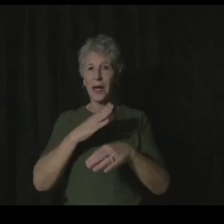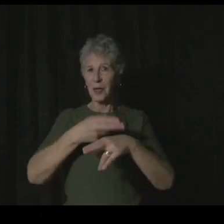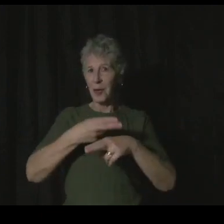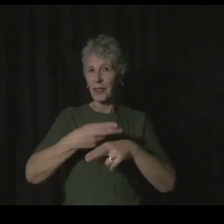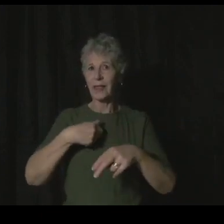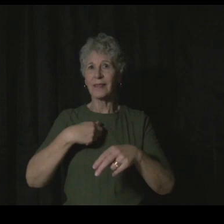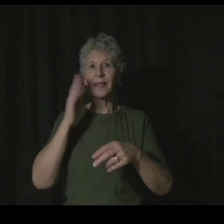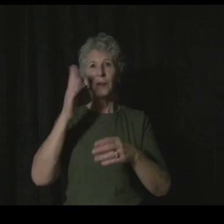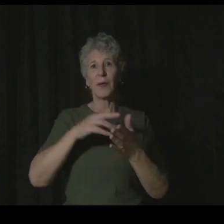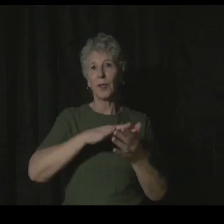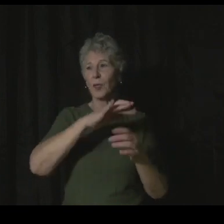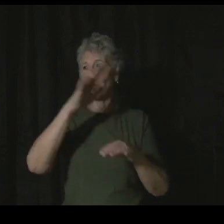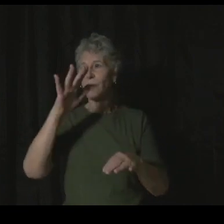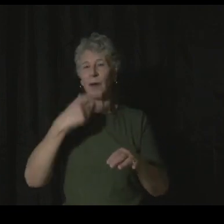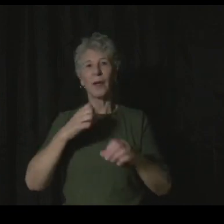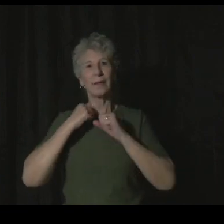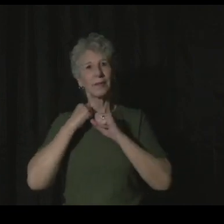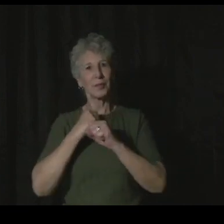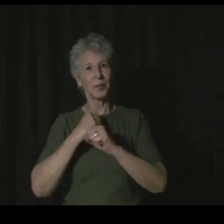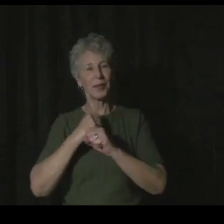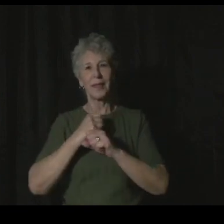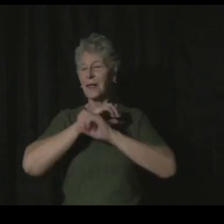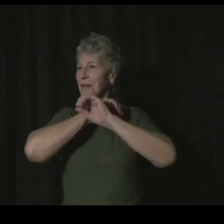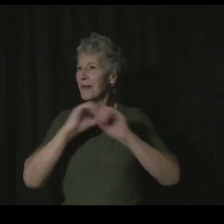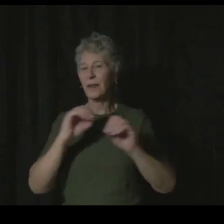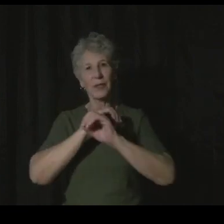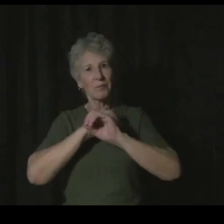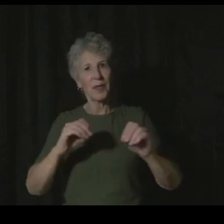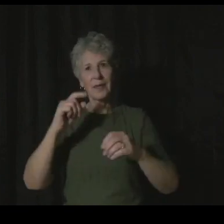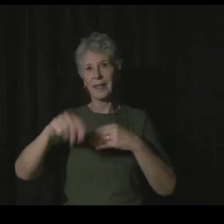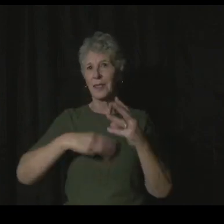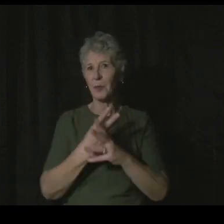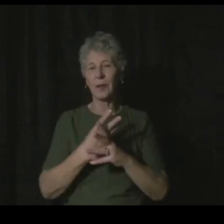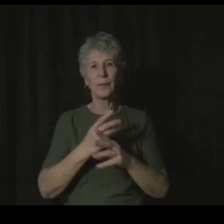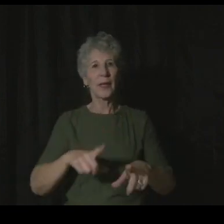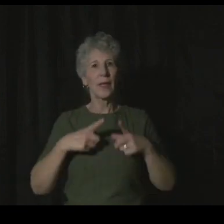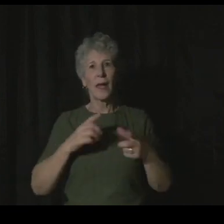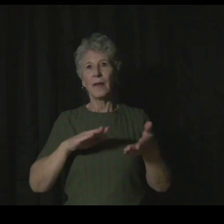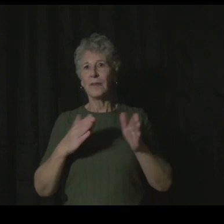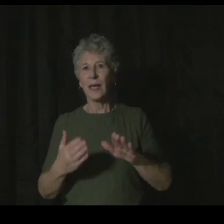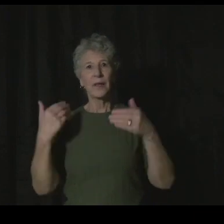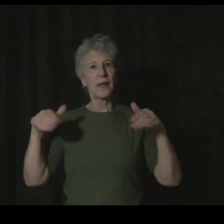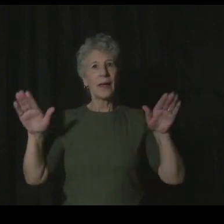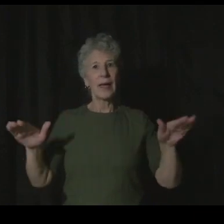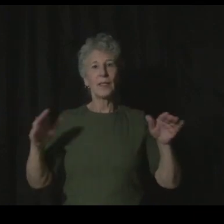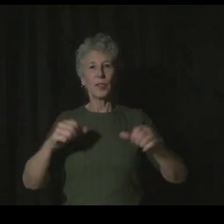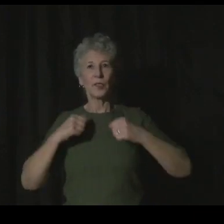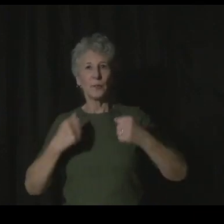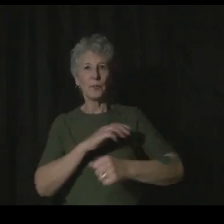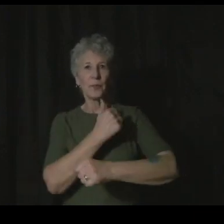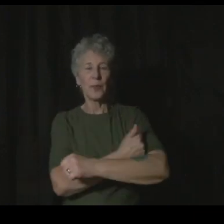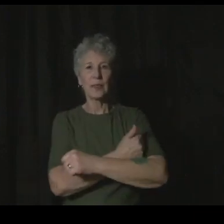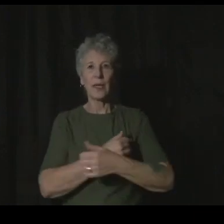going to glorify us. We are secure. There is nothing in this world, neither life nor death, nor angels, nor principalities, nor powers, nor things present, nor